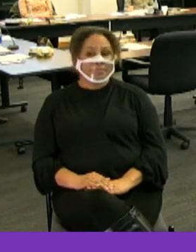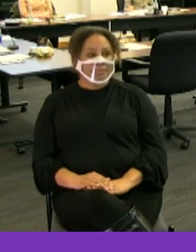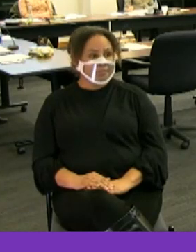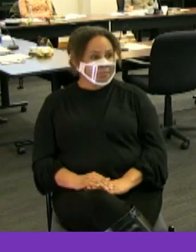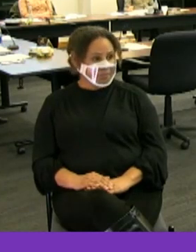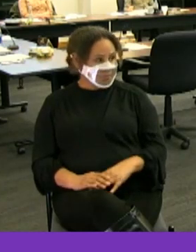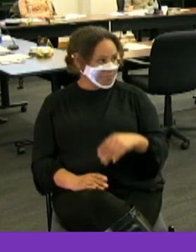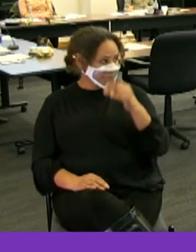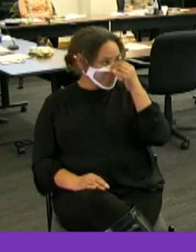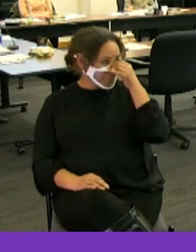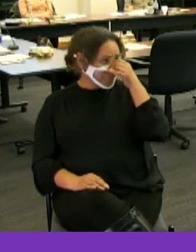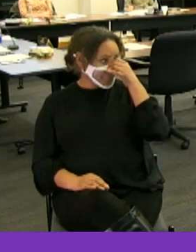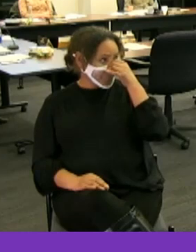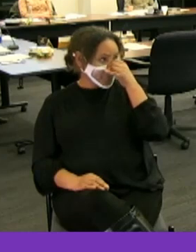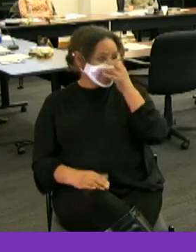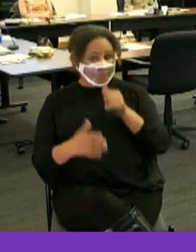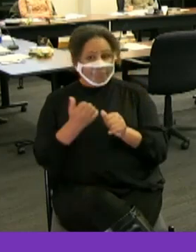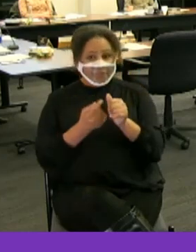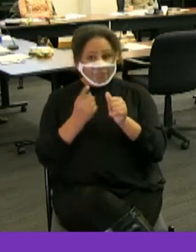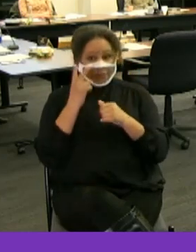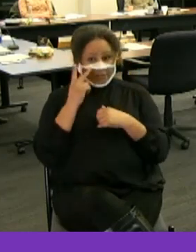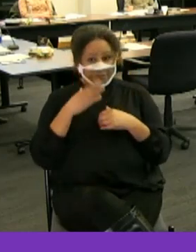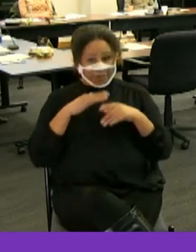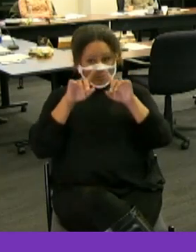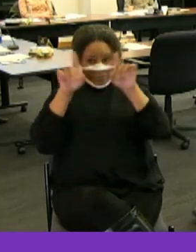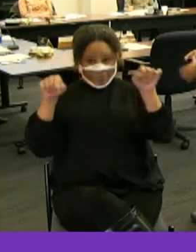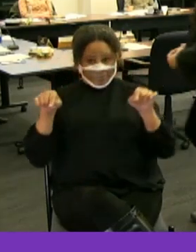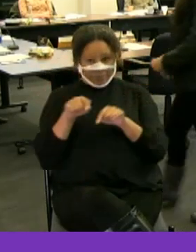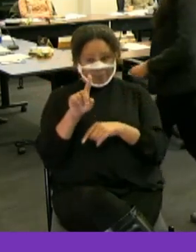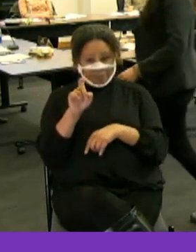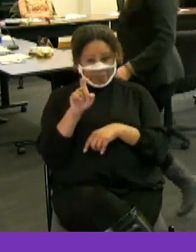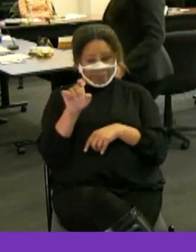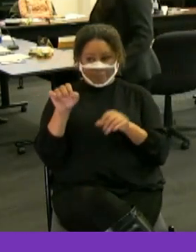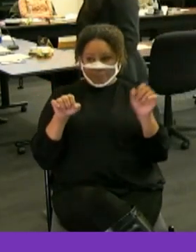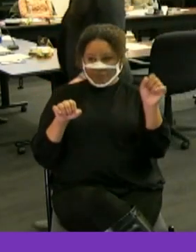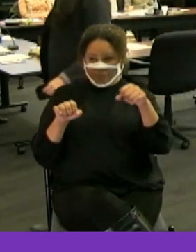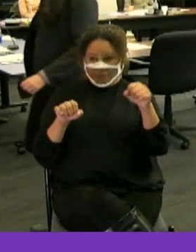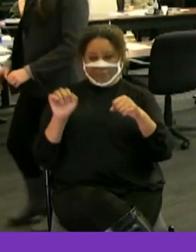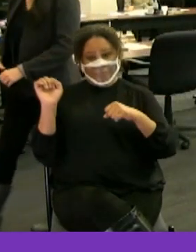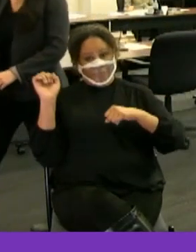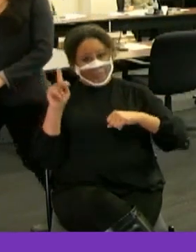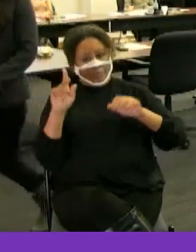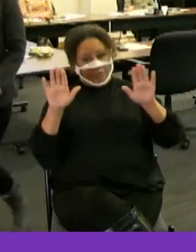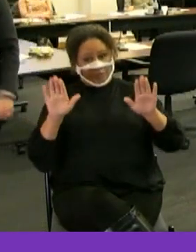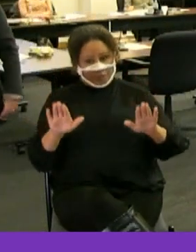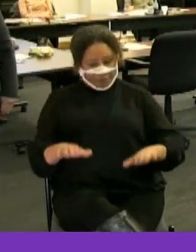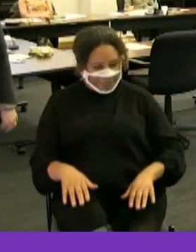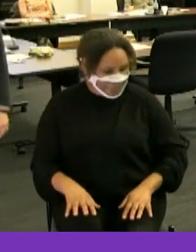Go. Can everyone see my screen? Yes. Yeah. Okay, awesome.